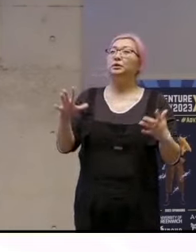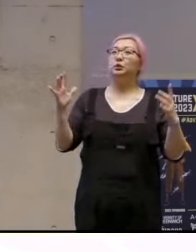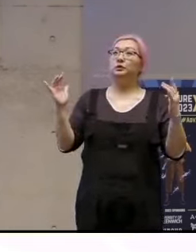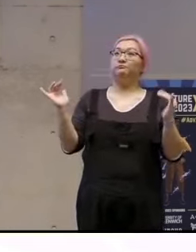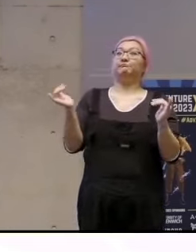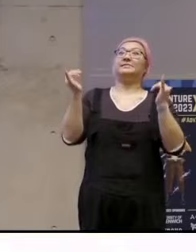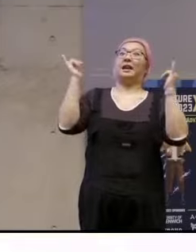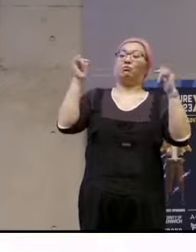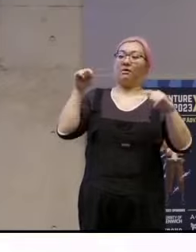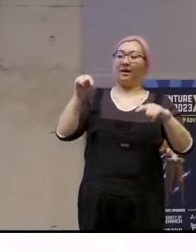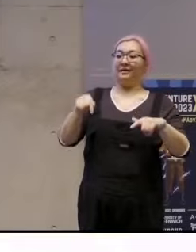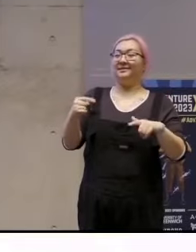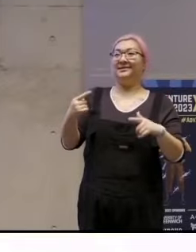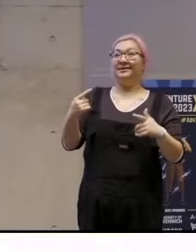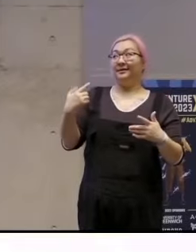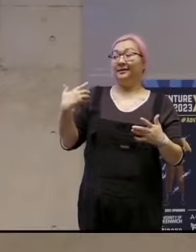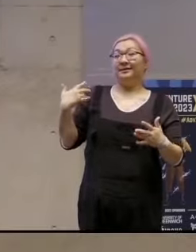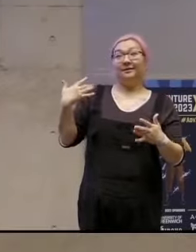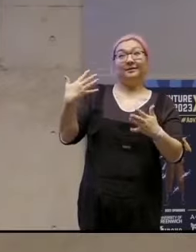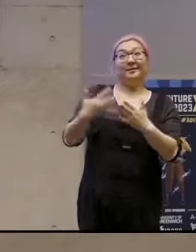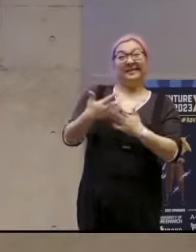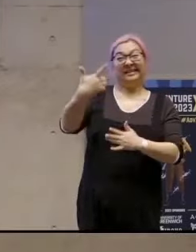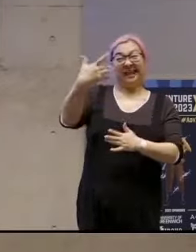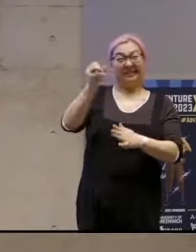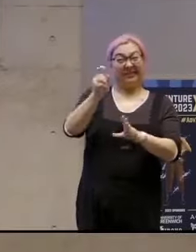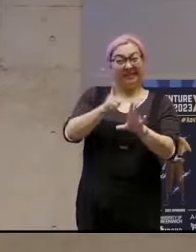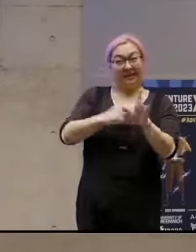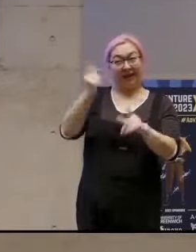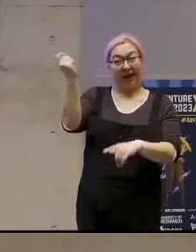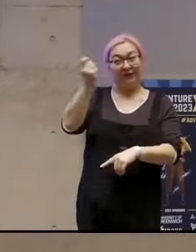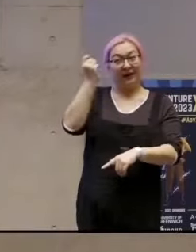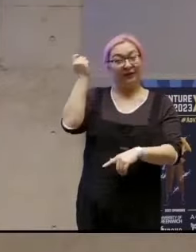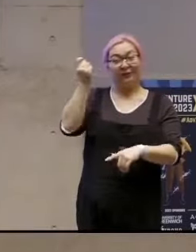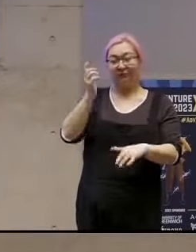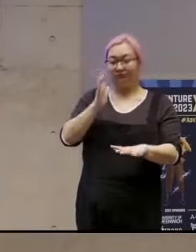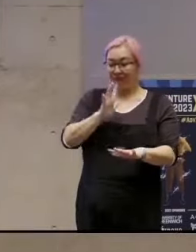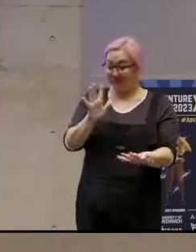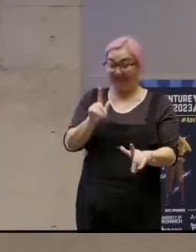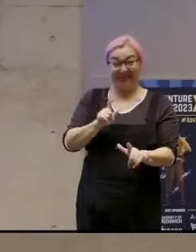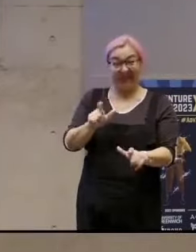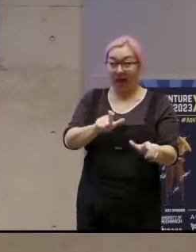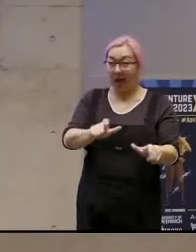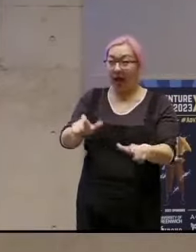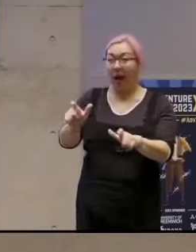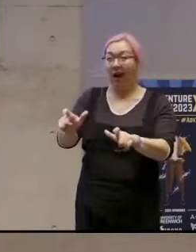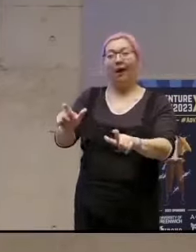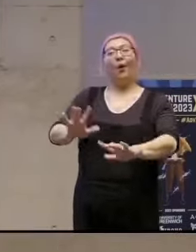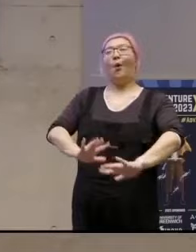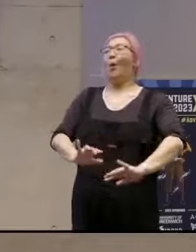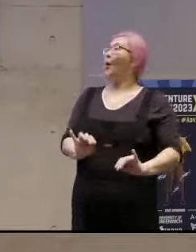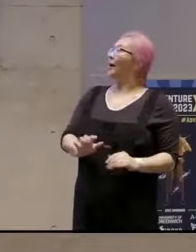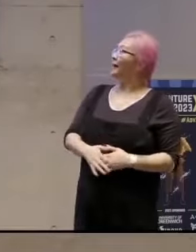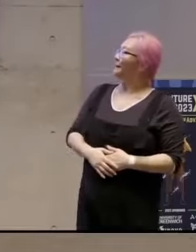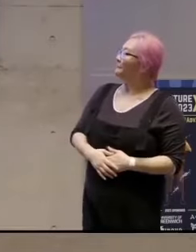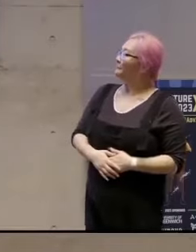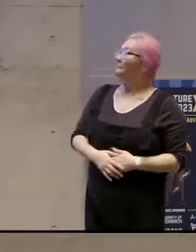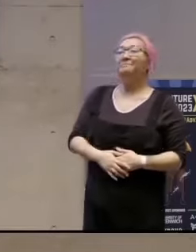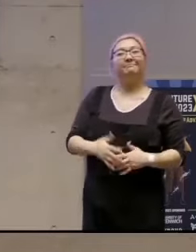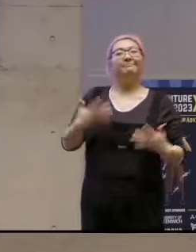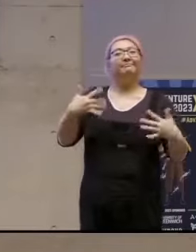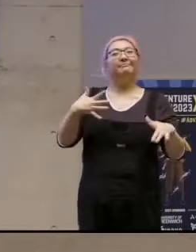yes, I know it's 5 years later, but game dev is still long, even by this slide.